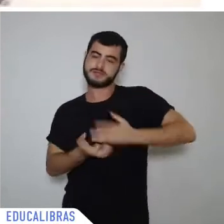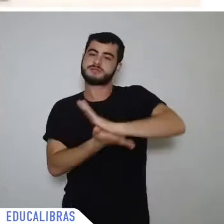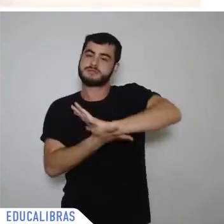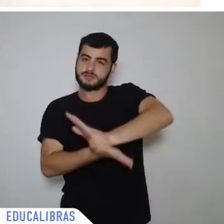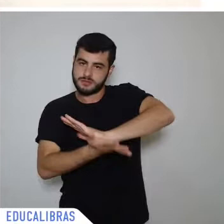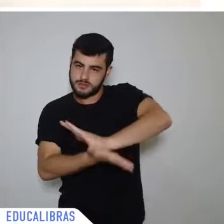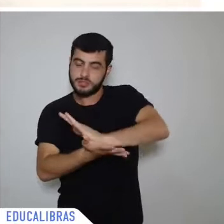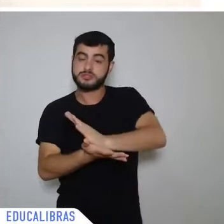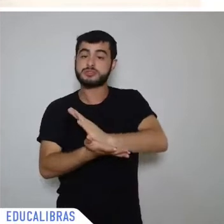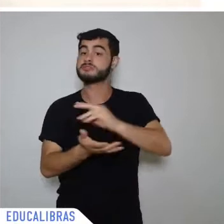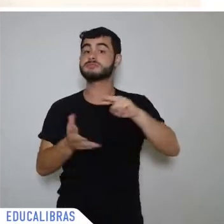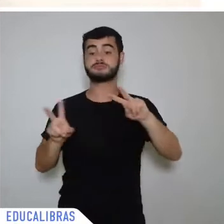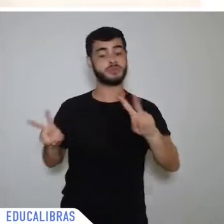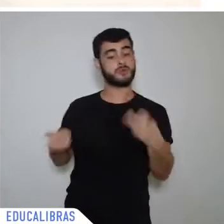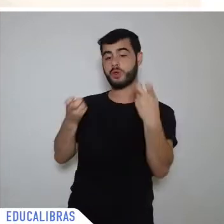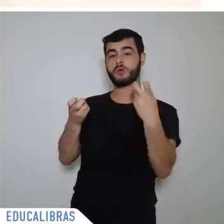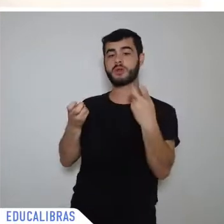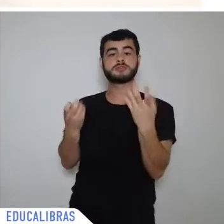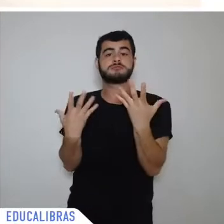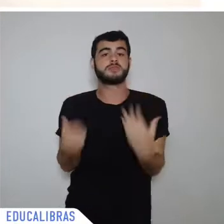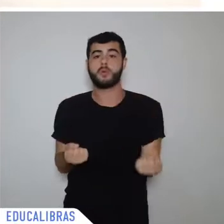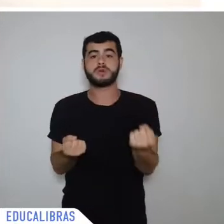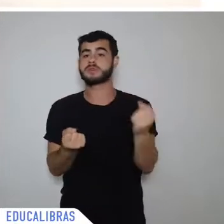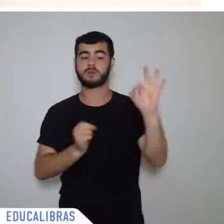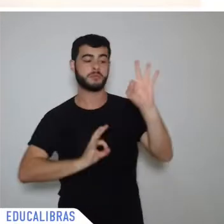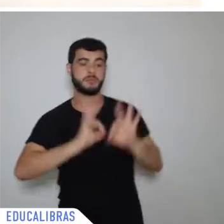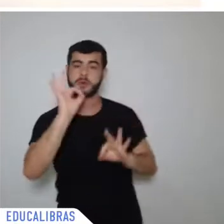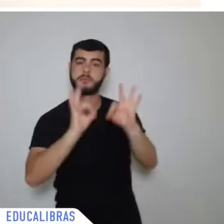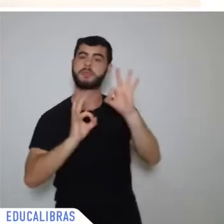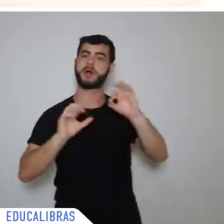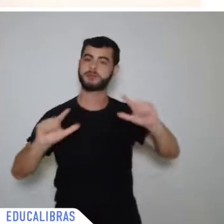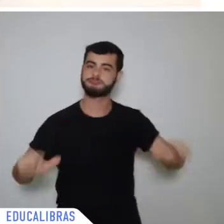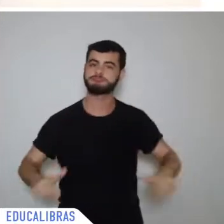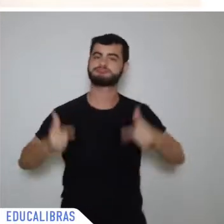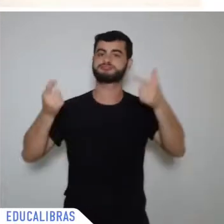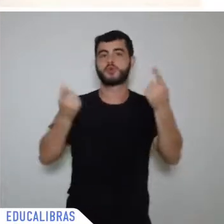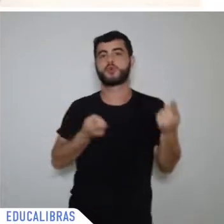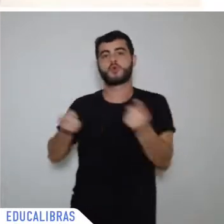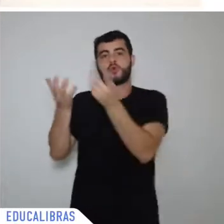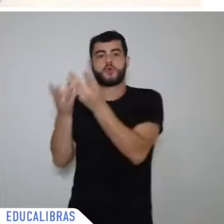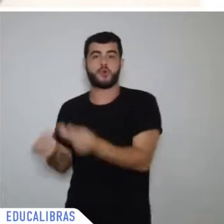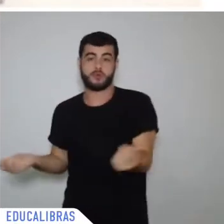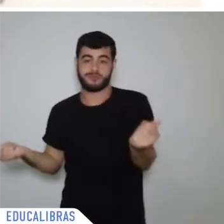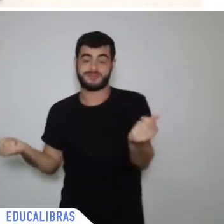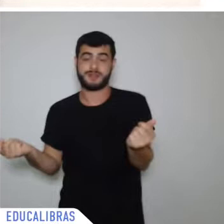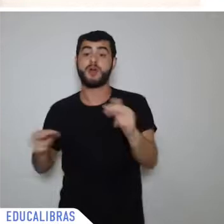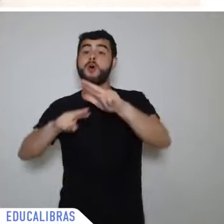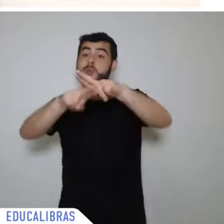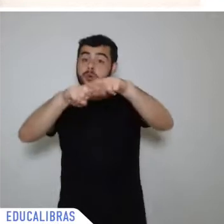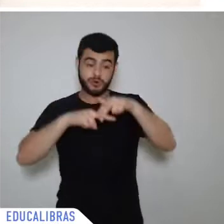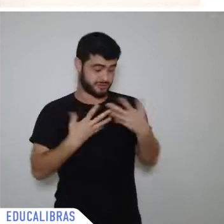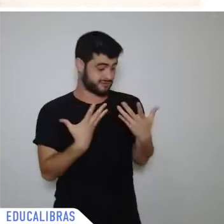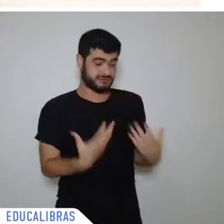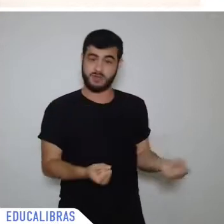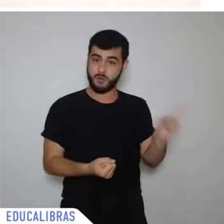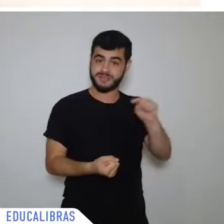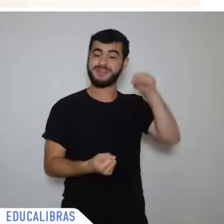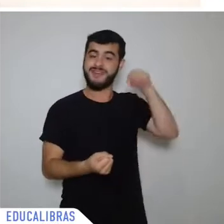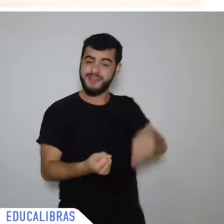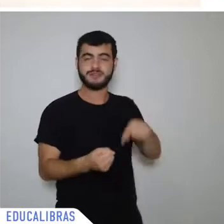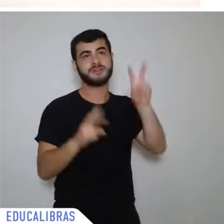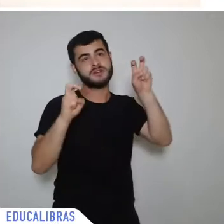people, and they don't recognize, since they don't recognize this violence, they will not take any measures